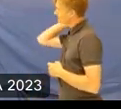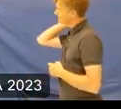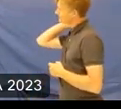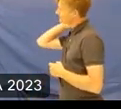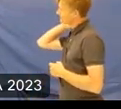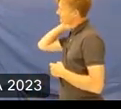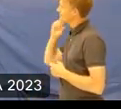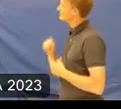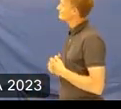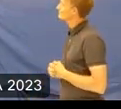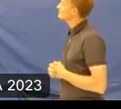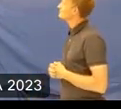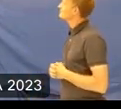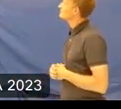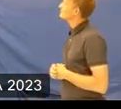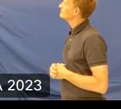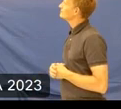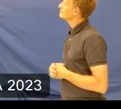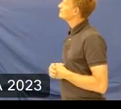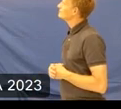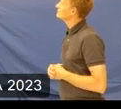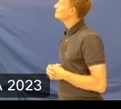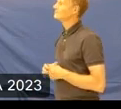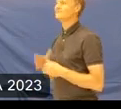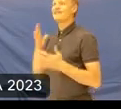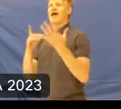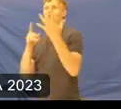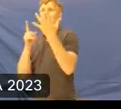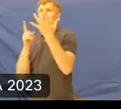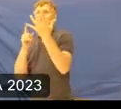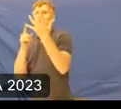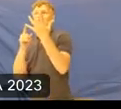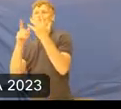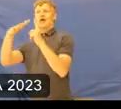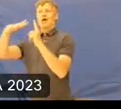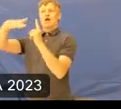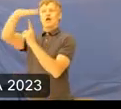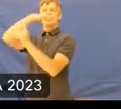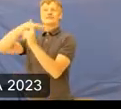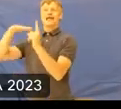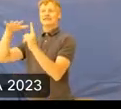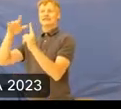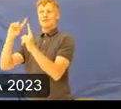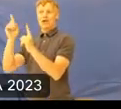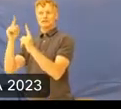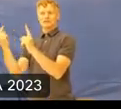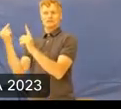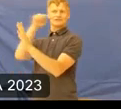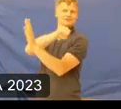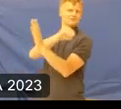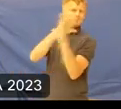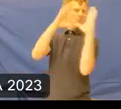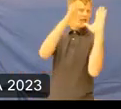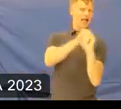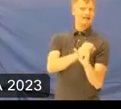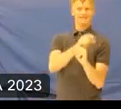Okay, well, so we're now in the black hole of context. And of course, the match has been written, the whole books have been